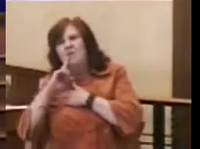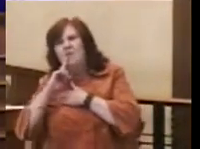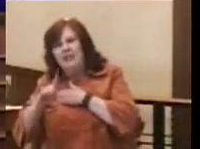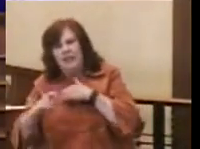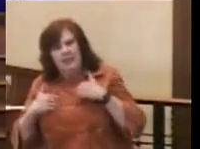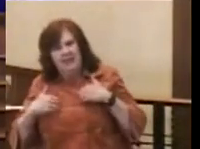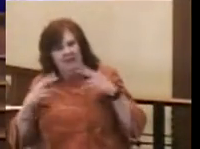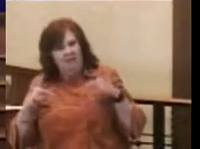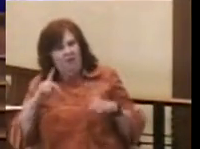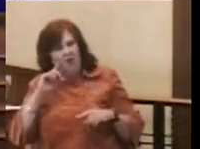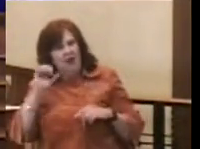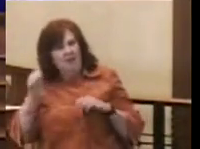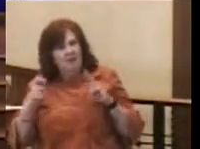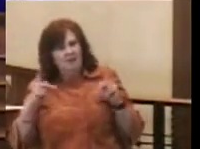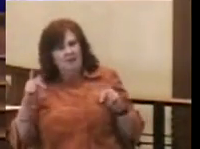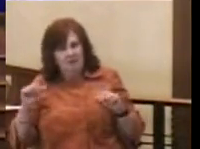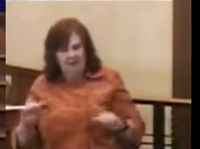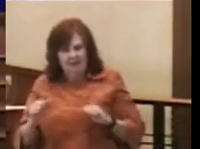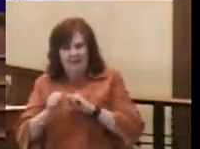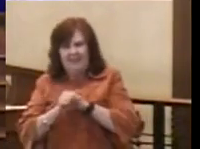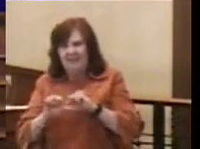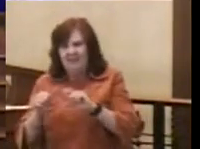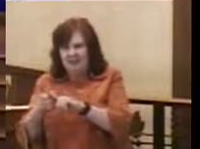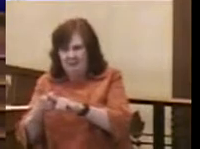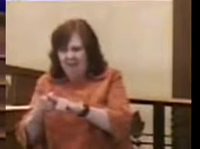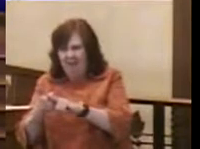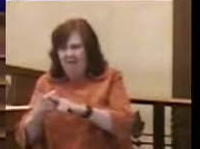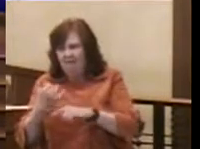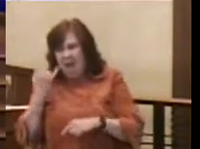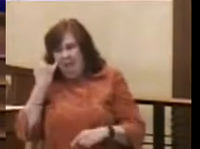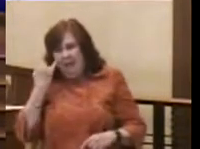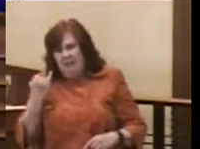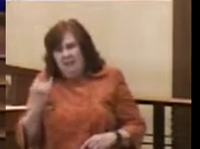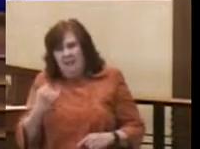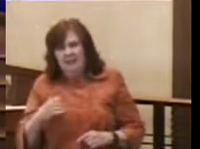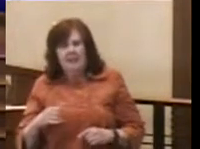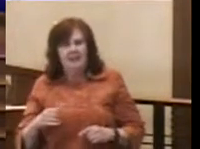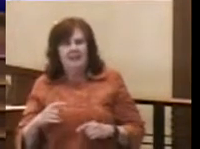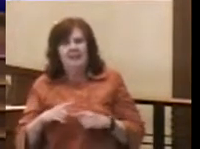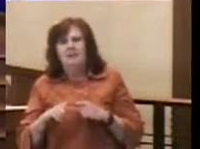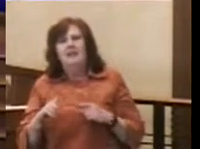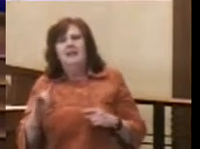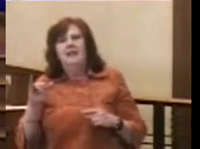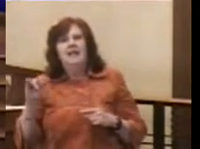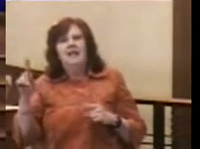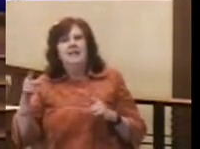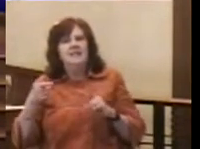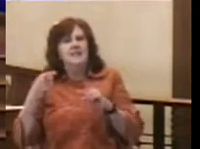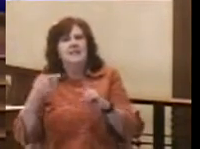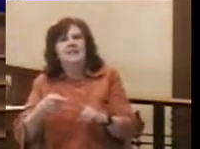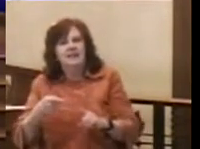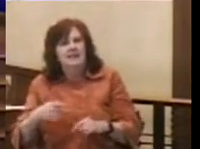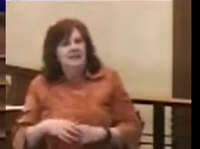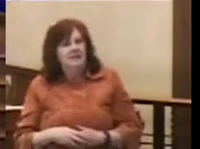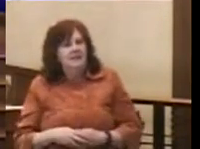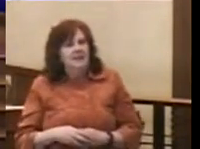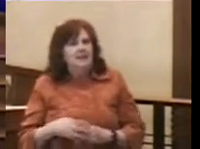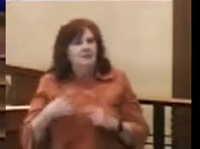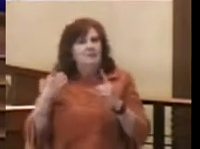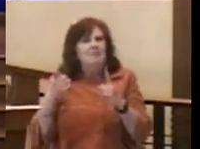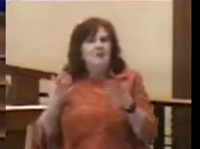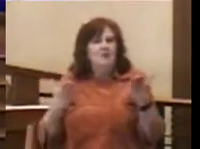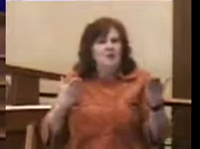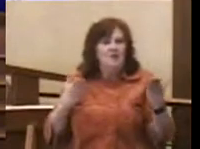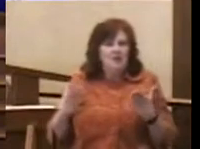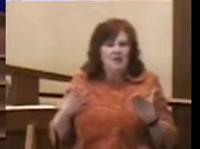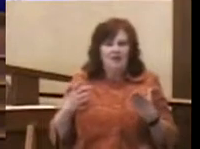for others. He could have saved himself, I imagine, but that was not his mission. His mission was to serve,